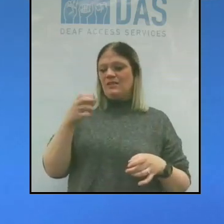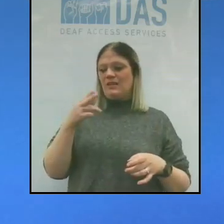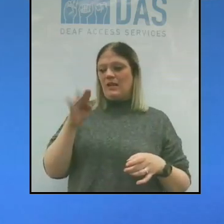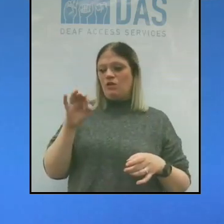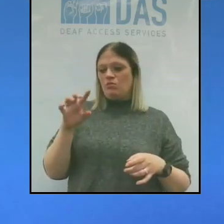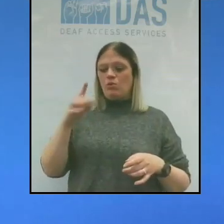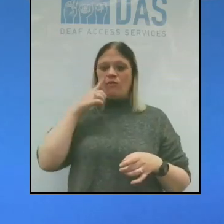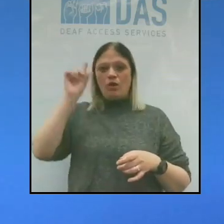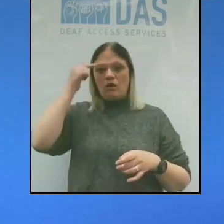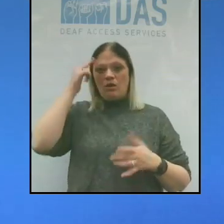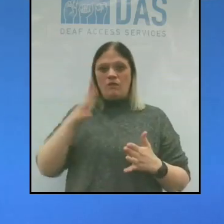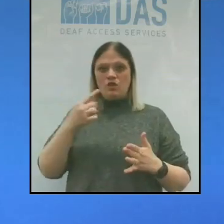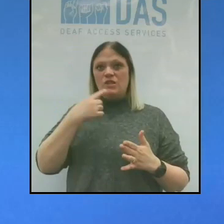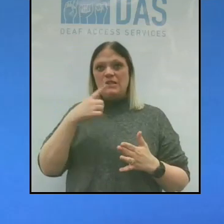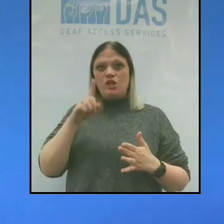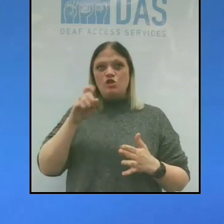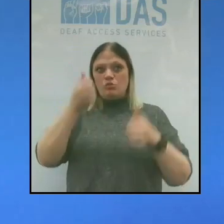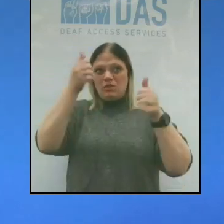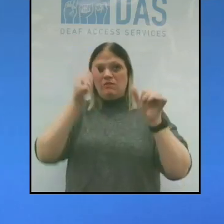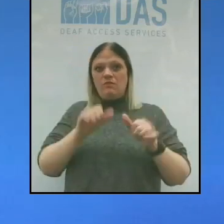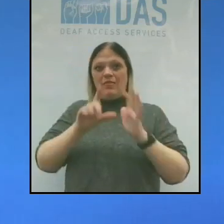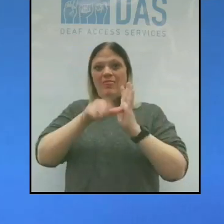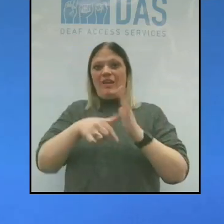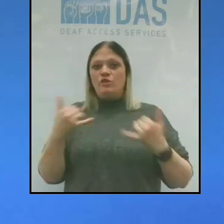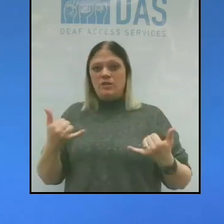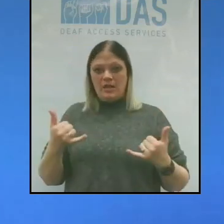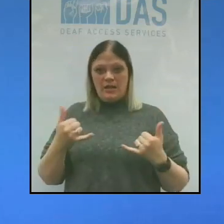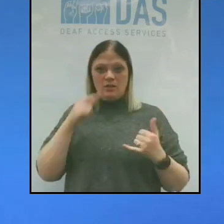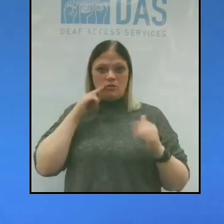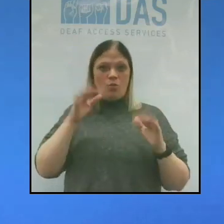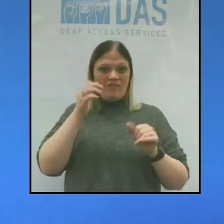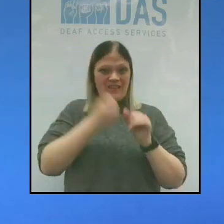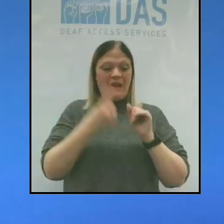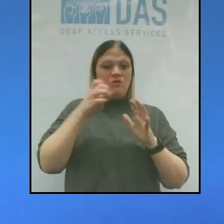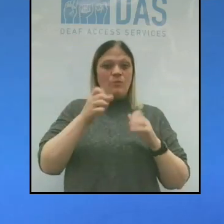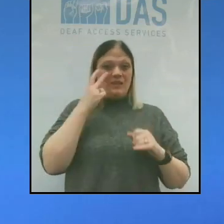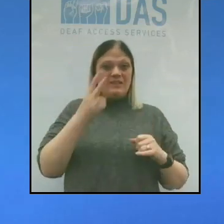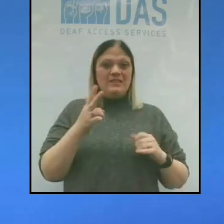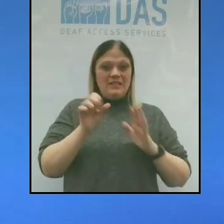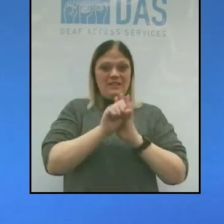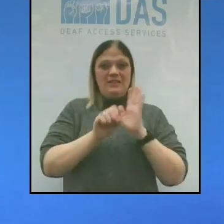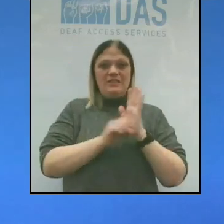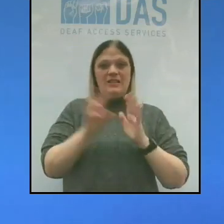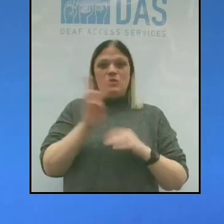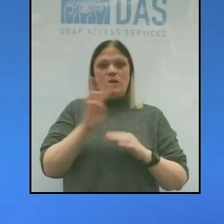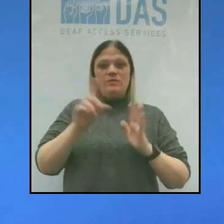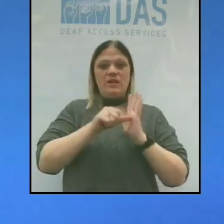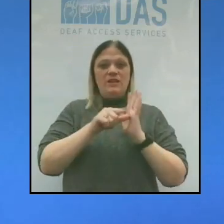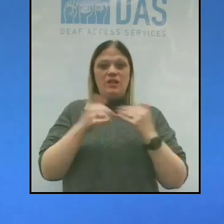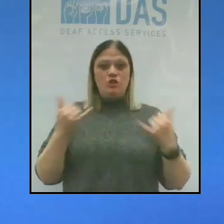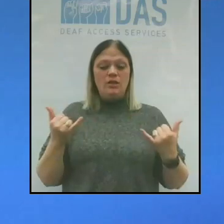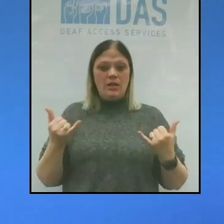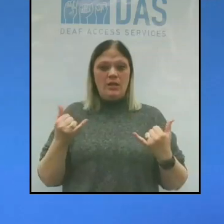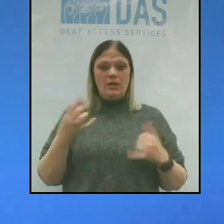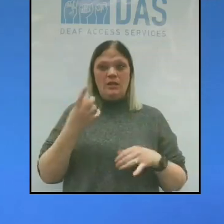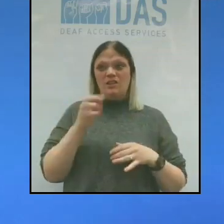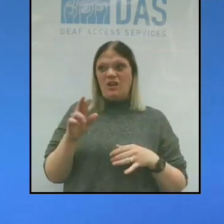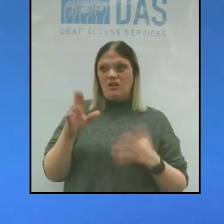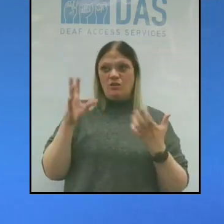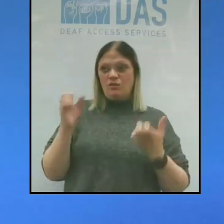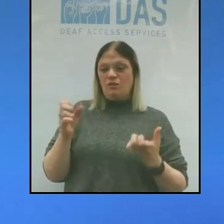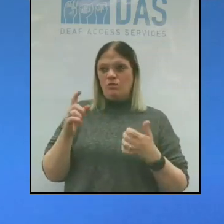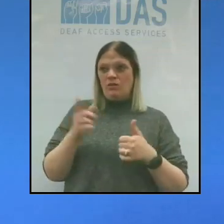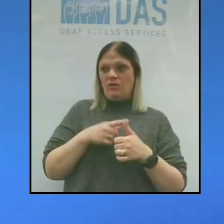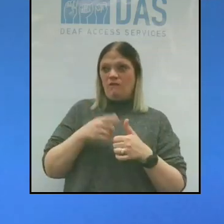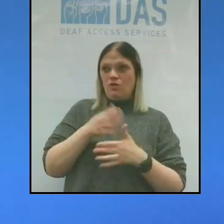the dashboard should be up later today. So hopefully that'll be up for everyone to see on the state's website later today. Dr. Burstein, would you like to take the